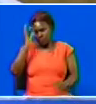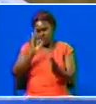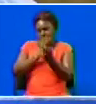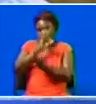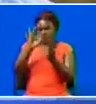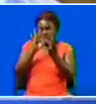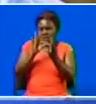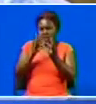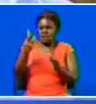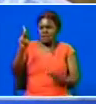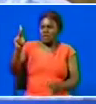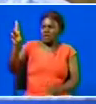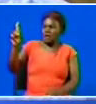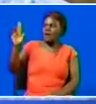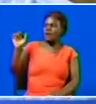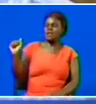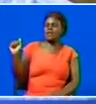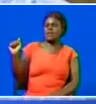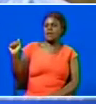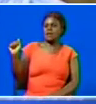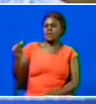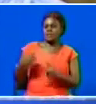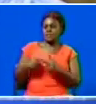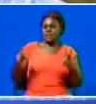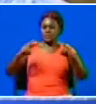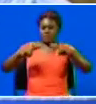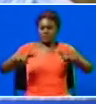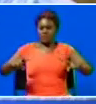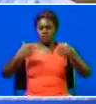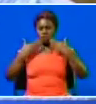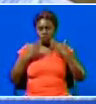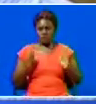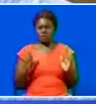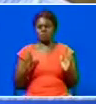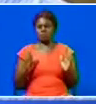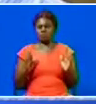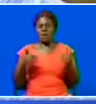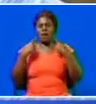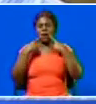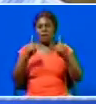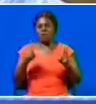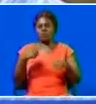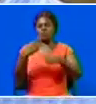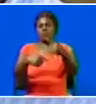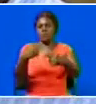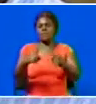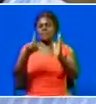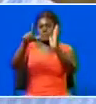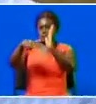specifically KRA. So we are conducting, we have just started an investigation, and we shall let you guys know the progress in due